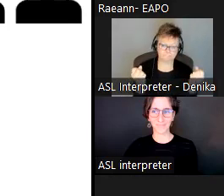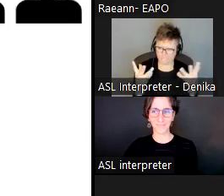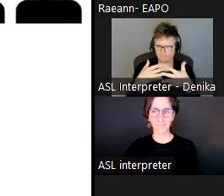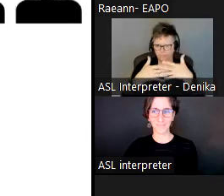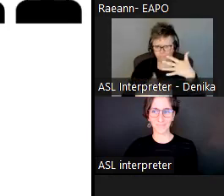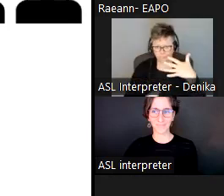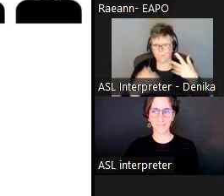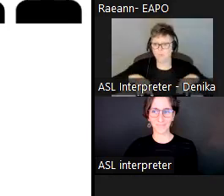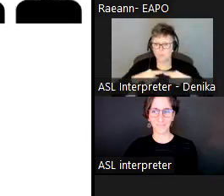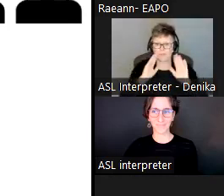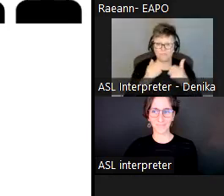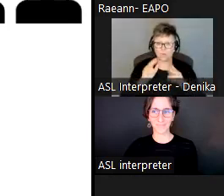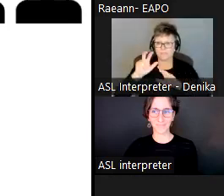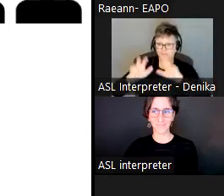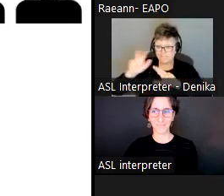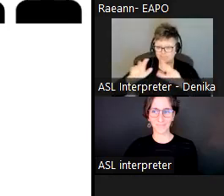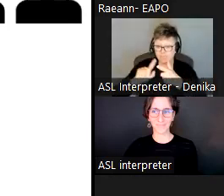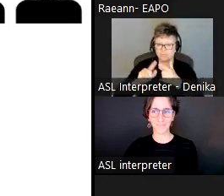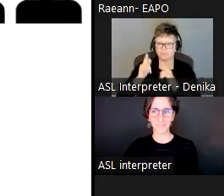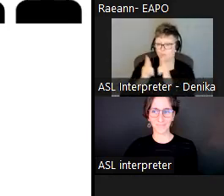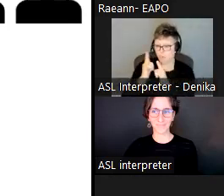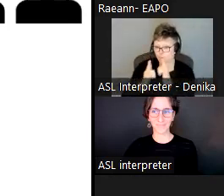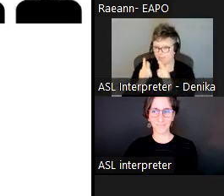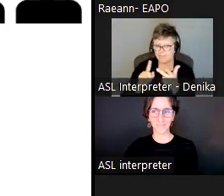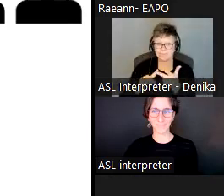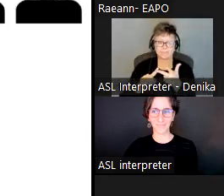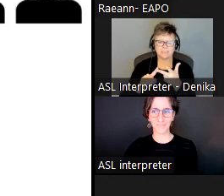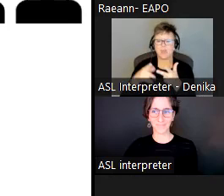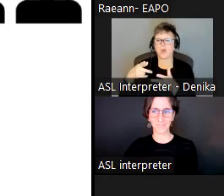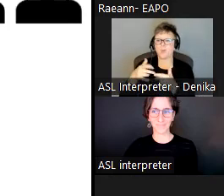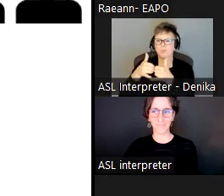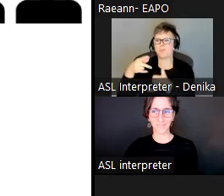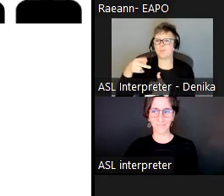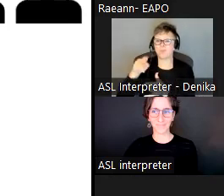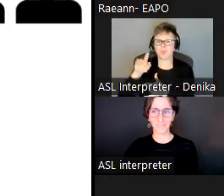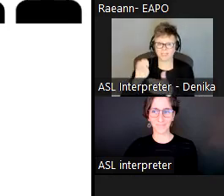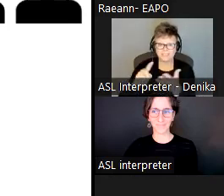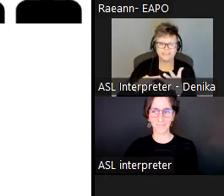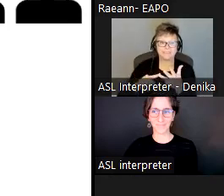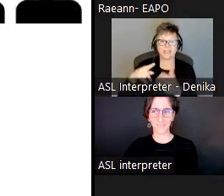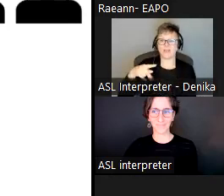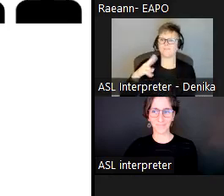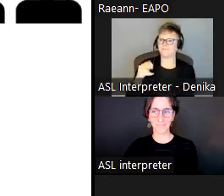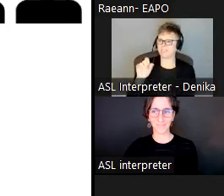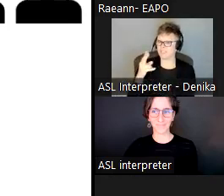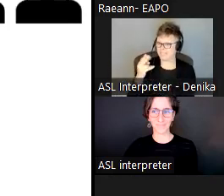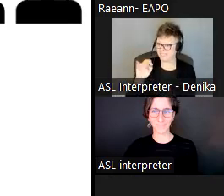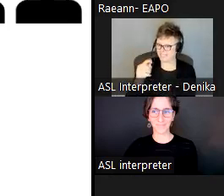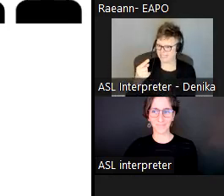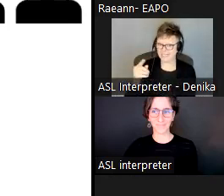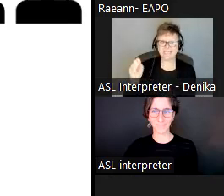investments, romance, prize, phishing, smishing, emergency,